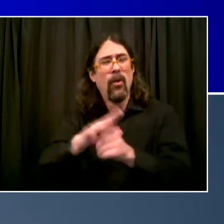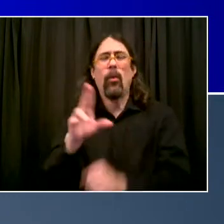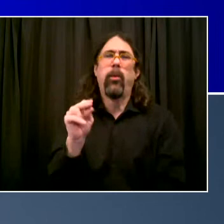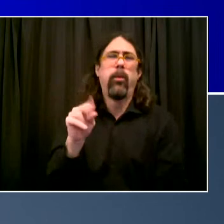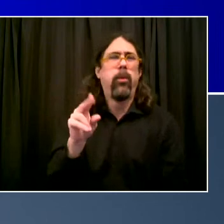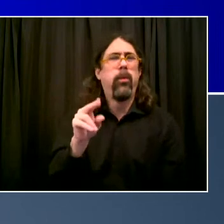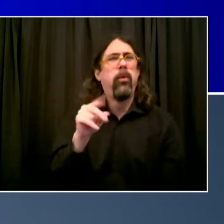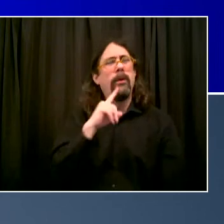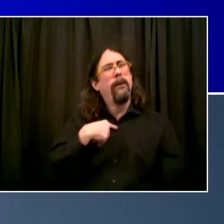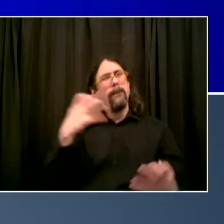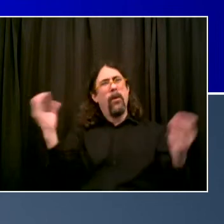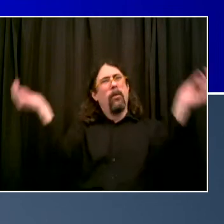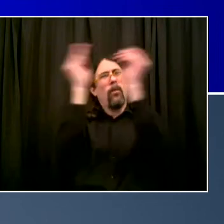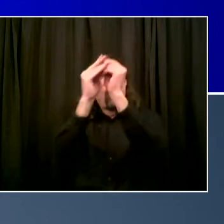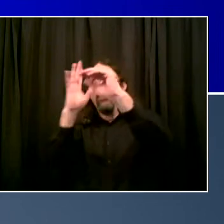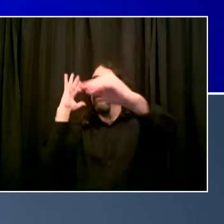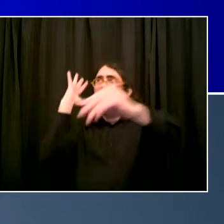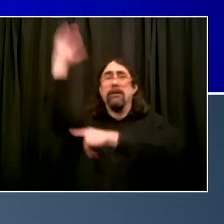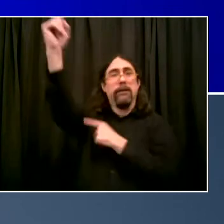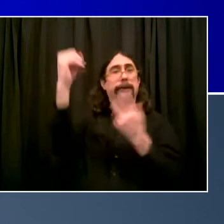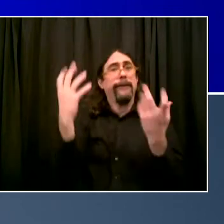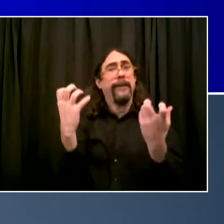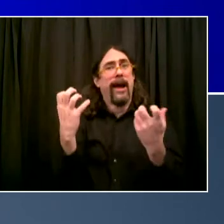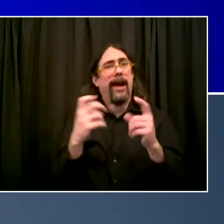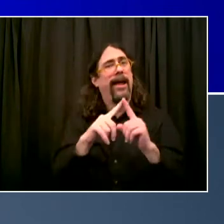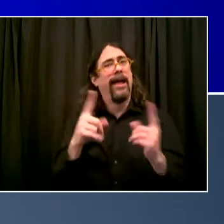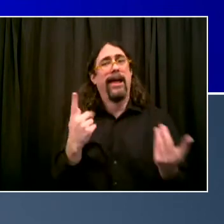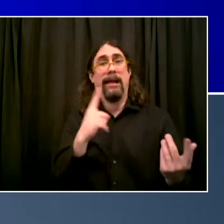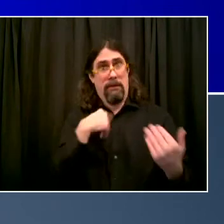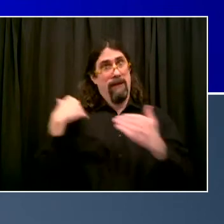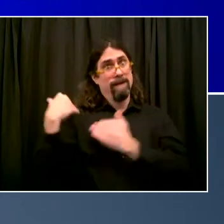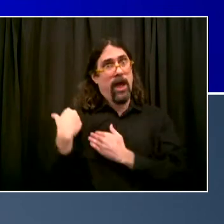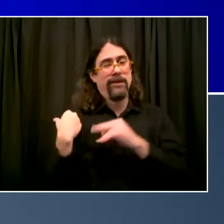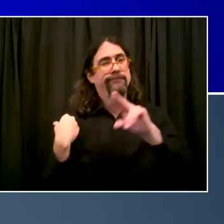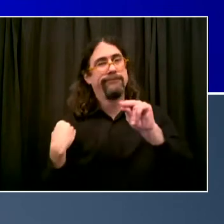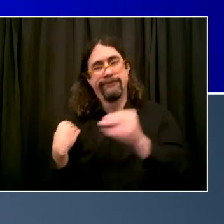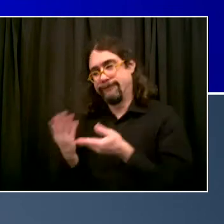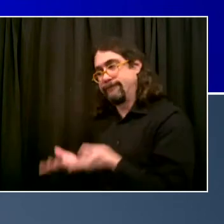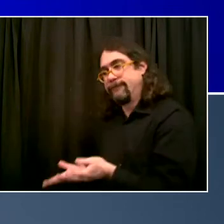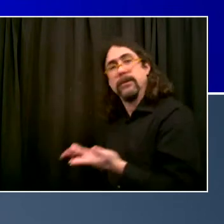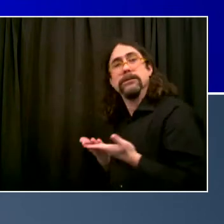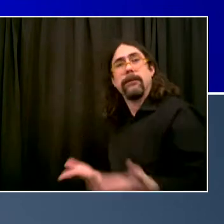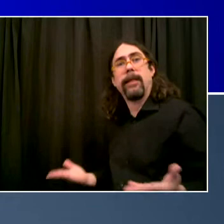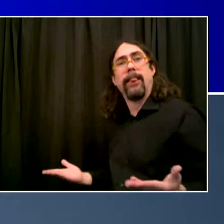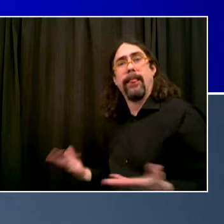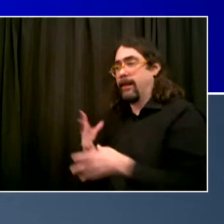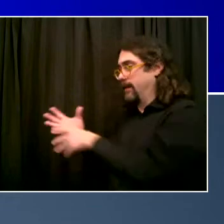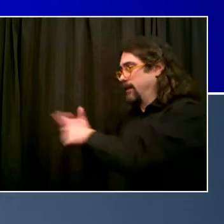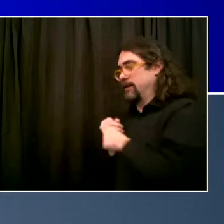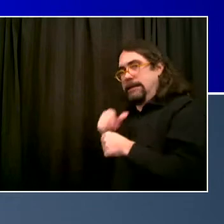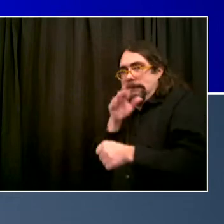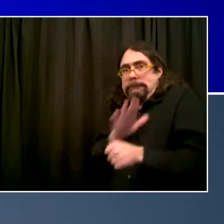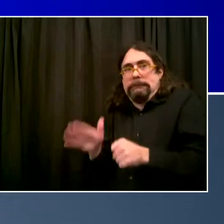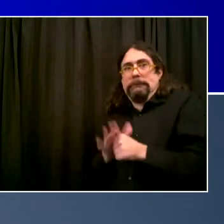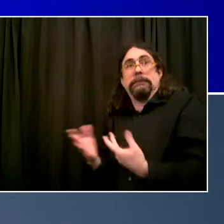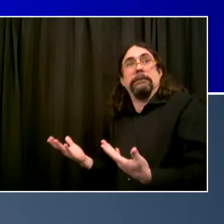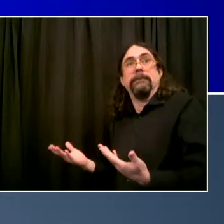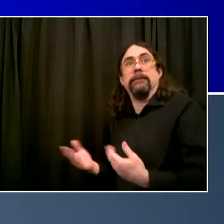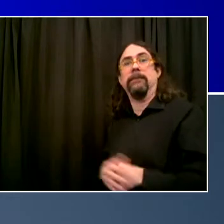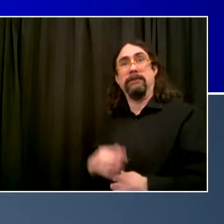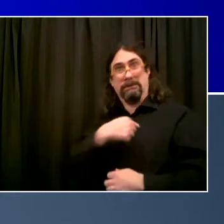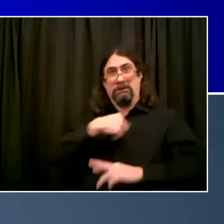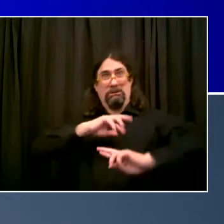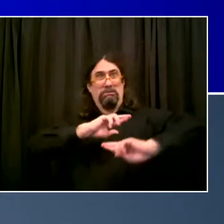but at least we know we could have hit that goal. We're going to be able to hit much bigger goals going forward. But we've got to make sure